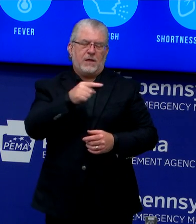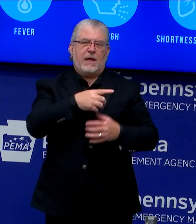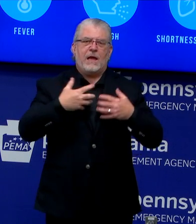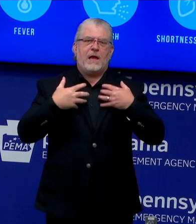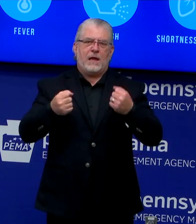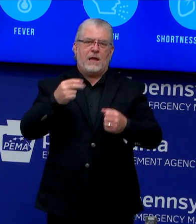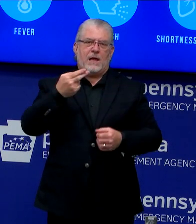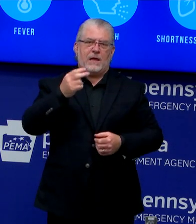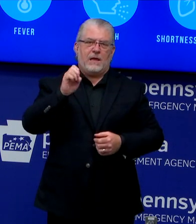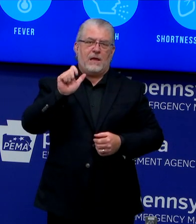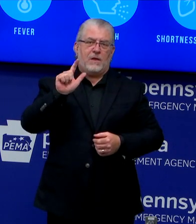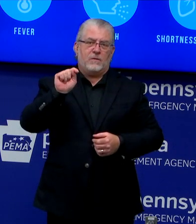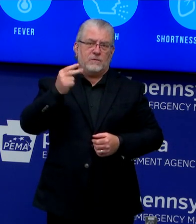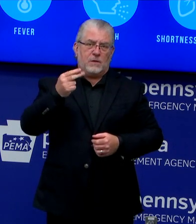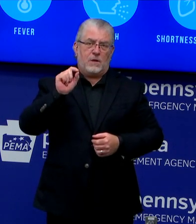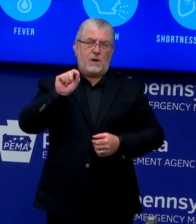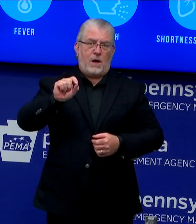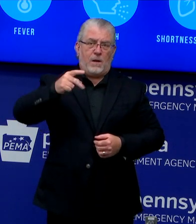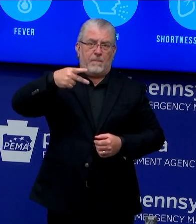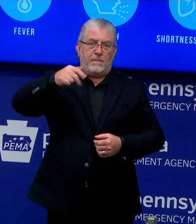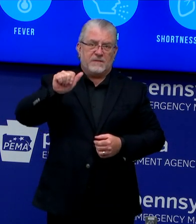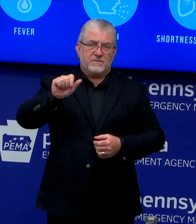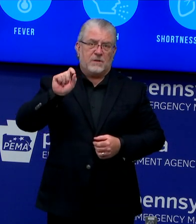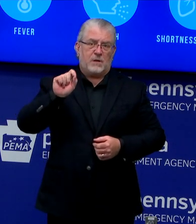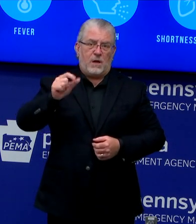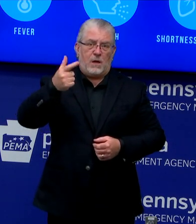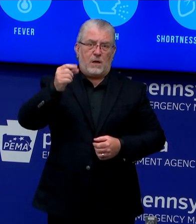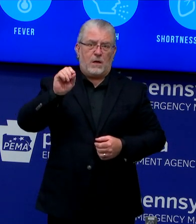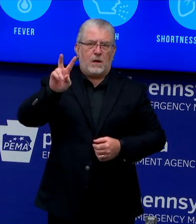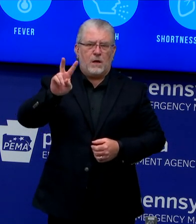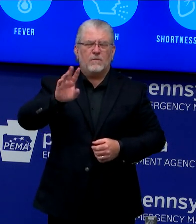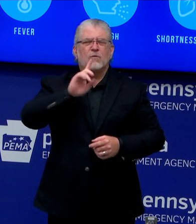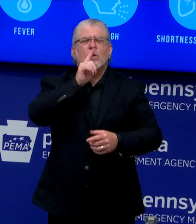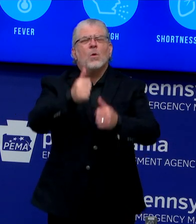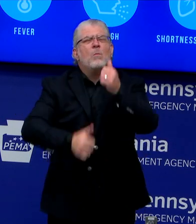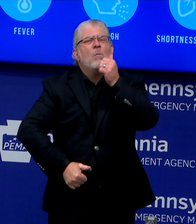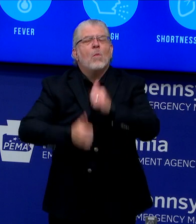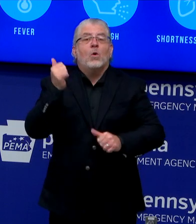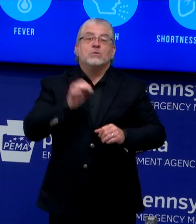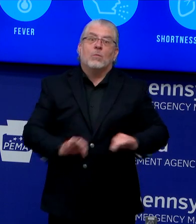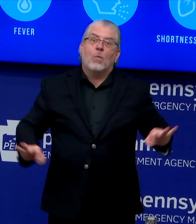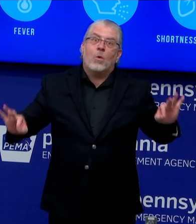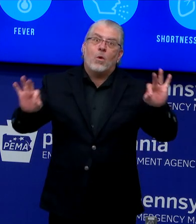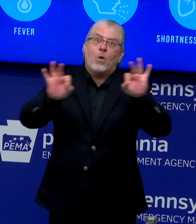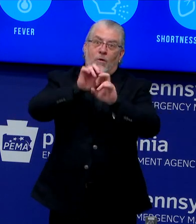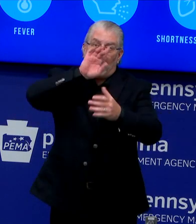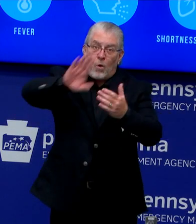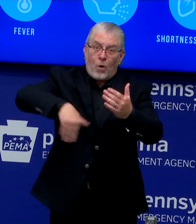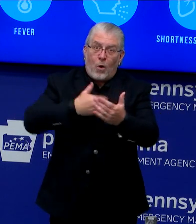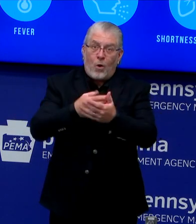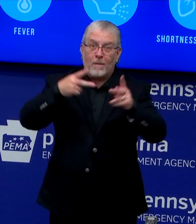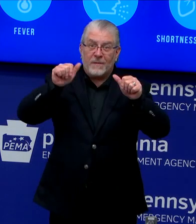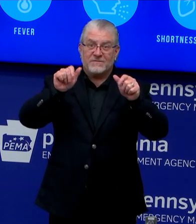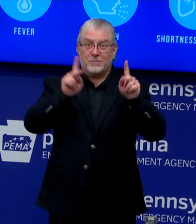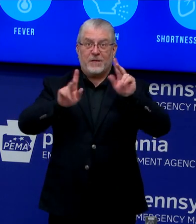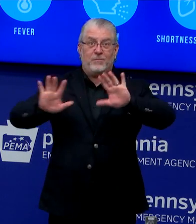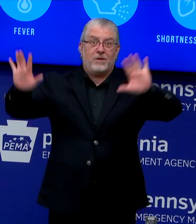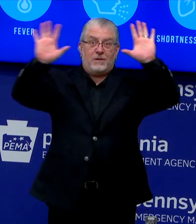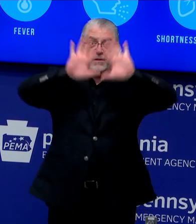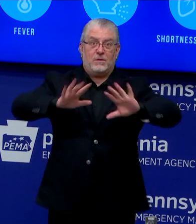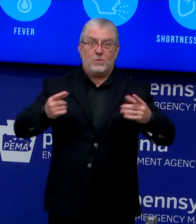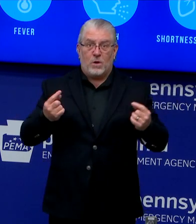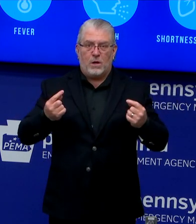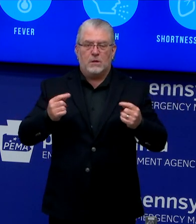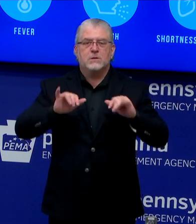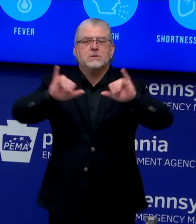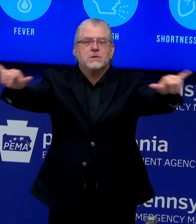health.pa.gov. And what is always most important for Pennsylvanians to remember is stay calm, stay home,